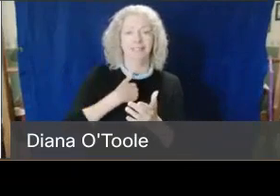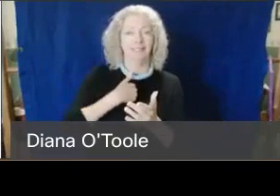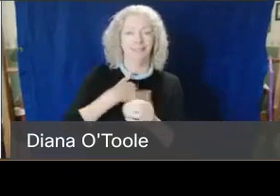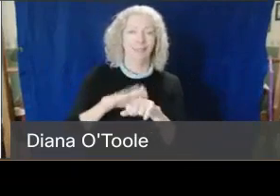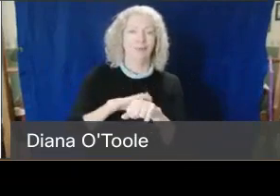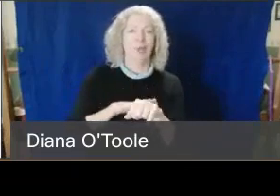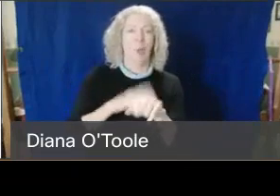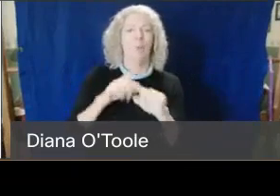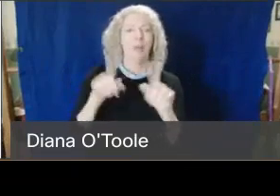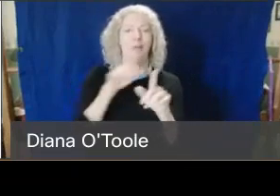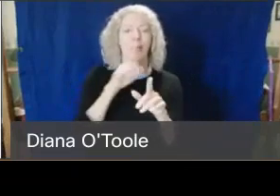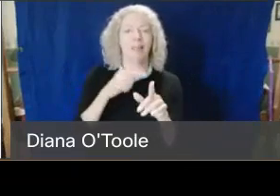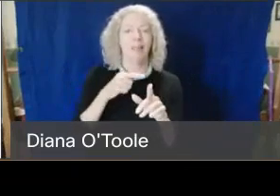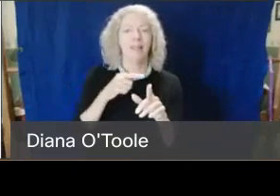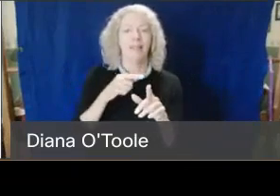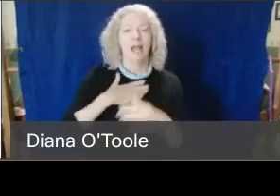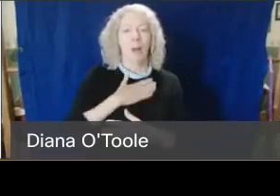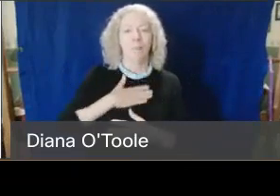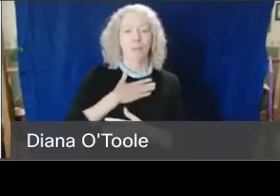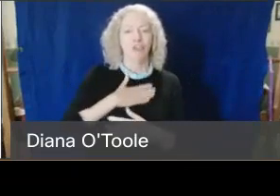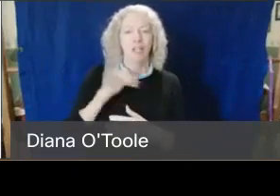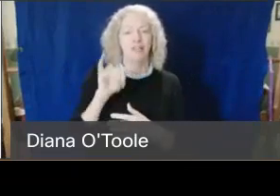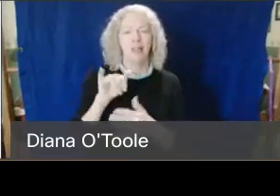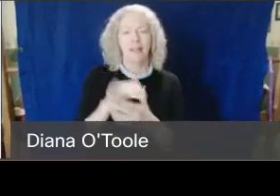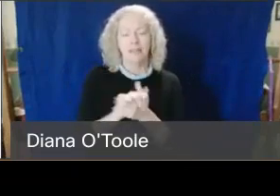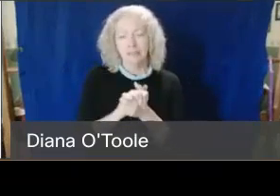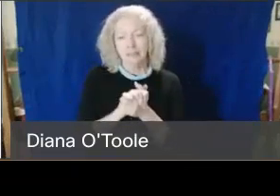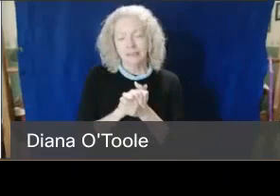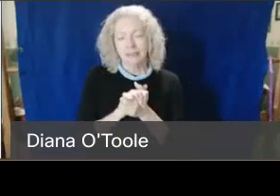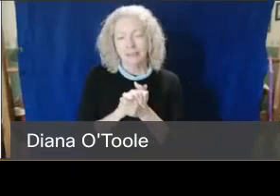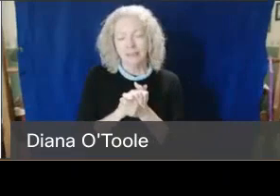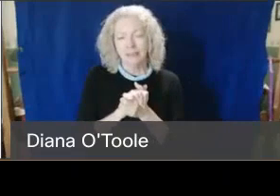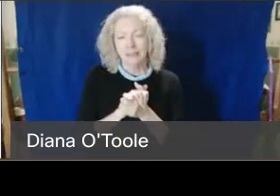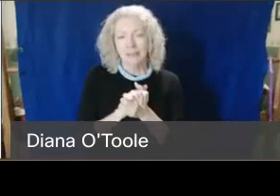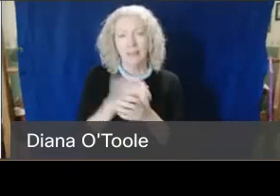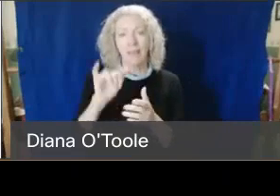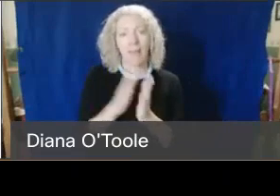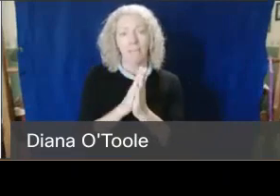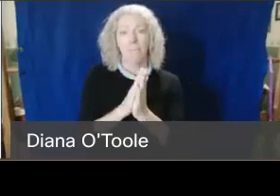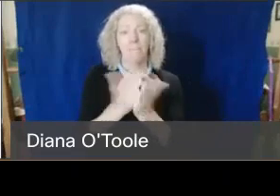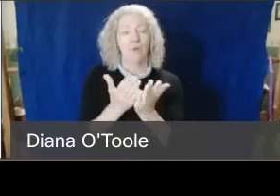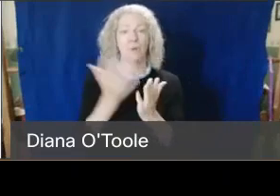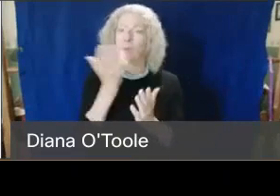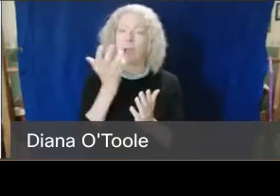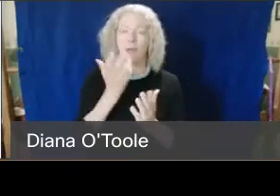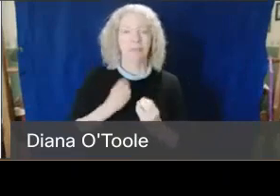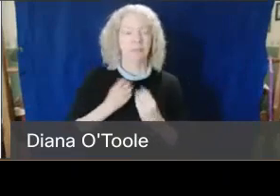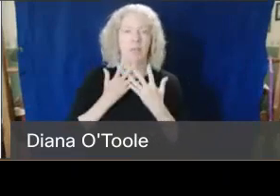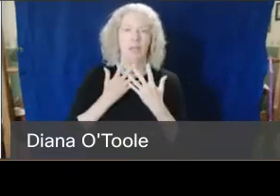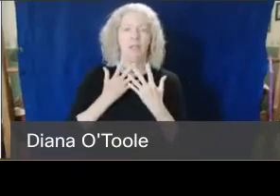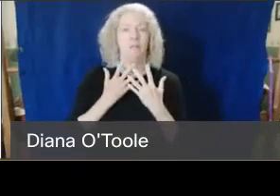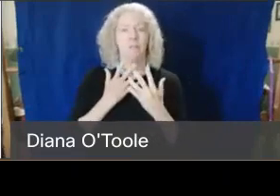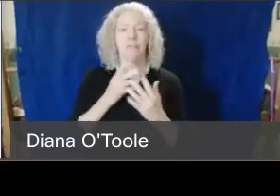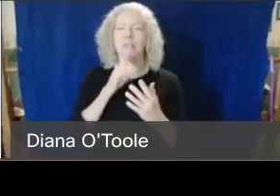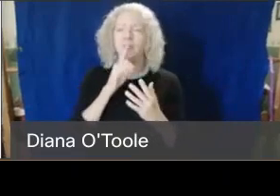I appreciate that you put it on my radar. And it is an inspiring book, and it's really about